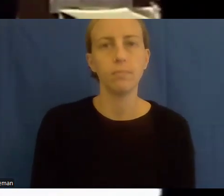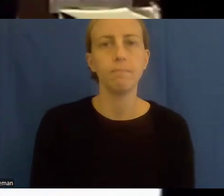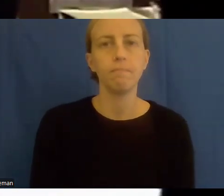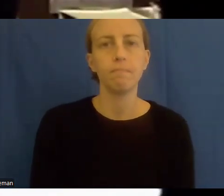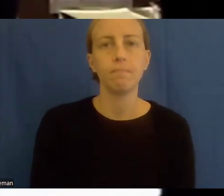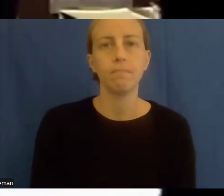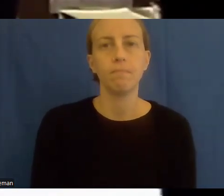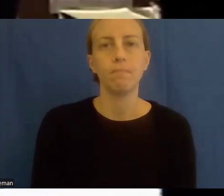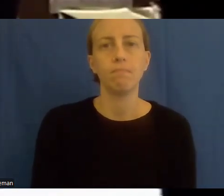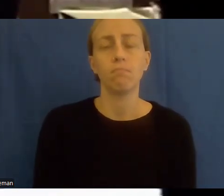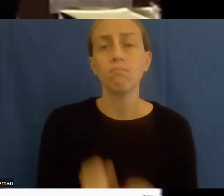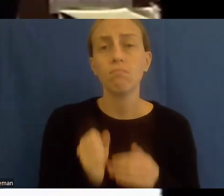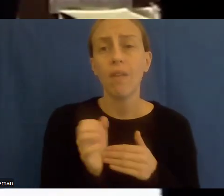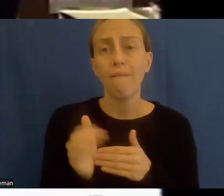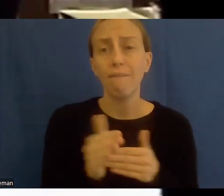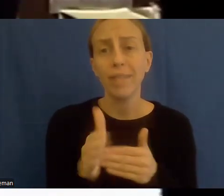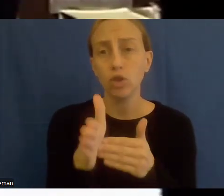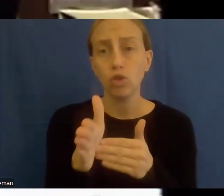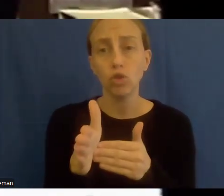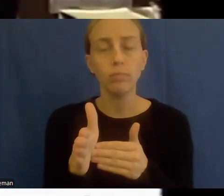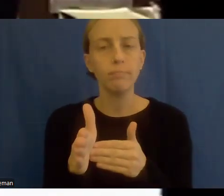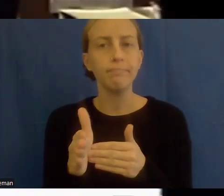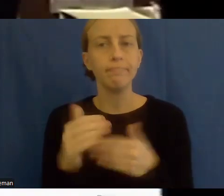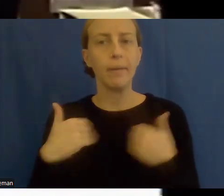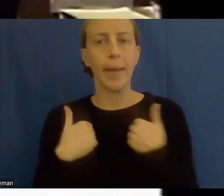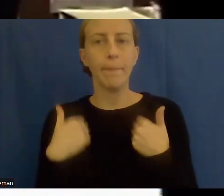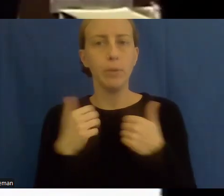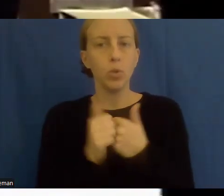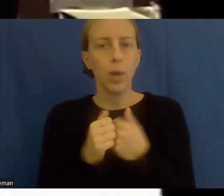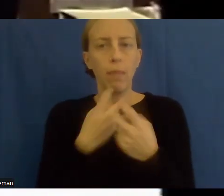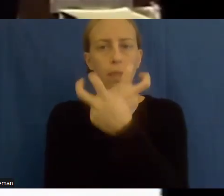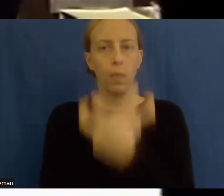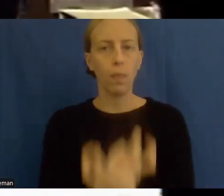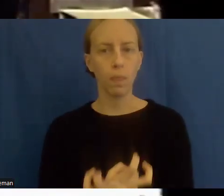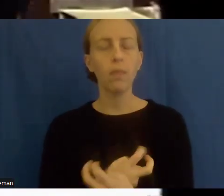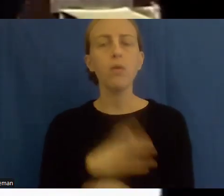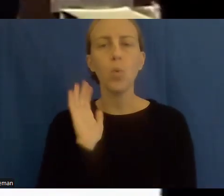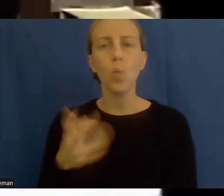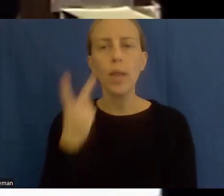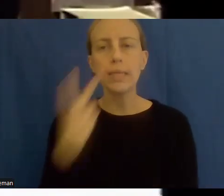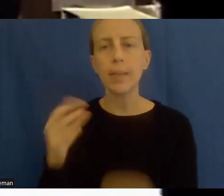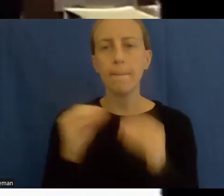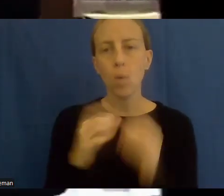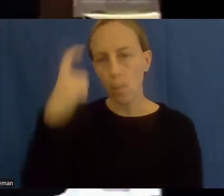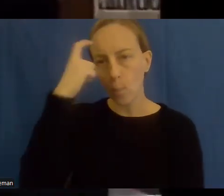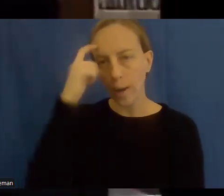let's say the fish, get into the vertebrate animals, that you can actually start seeing some lobe structures.